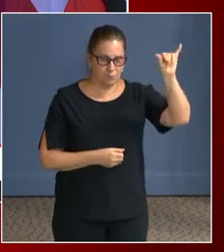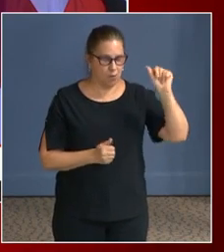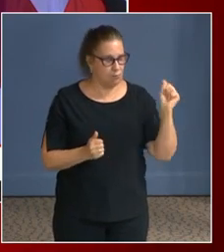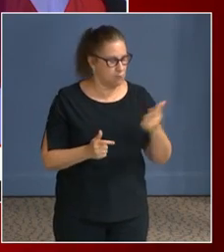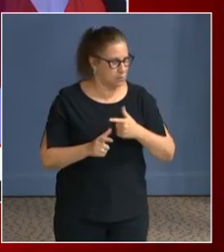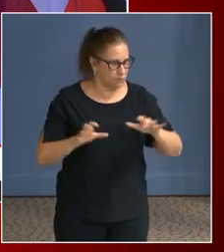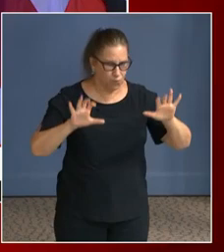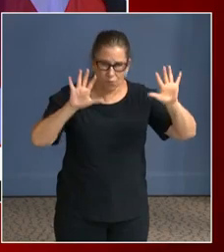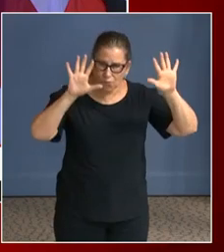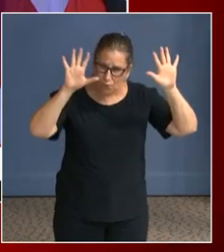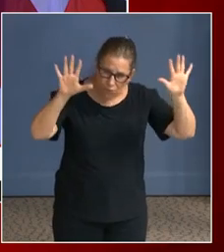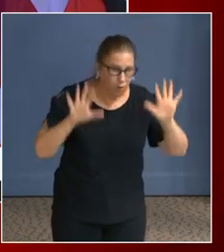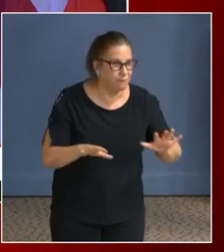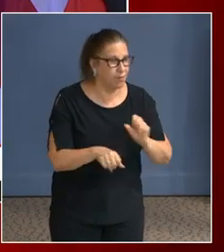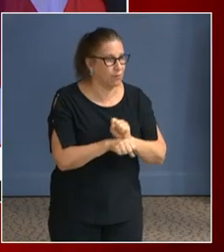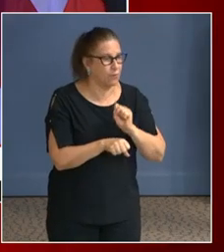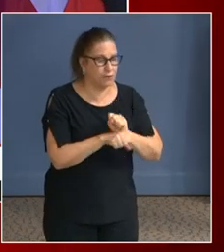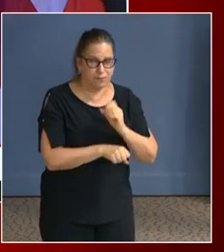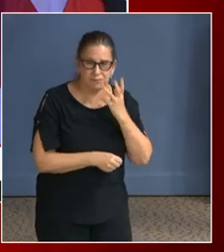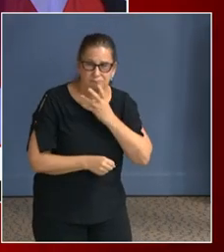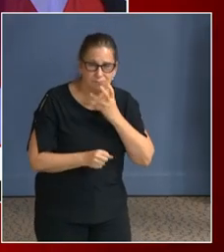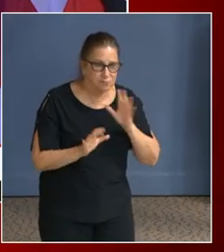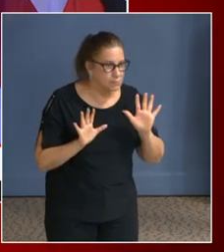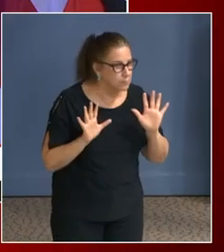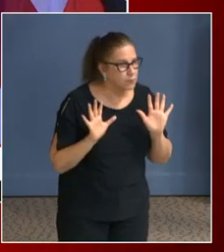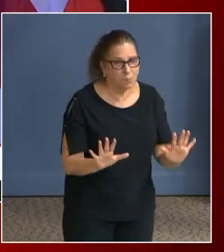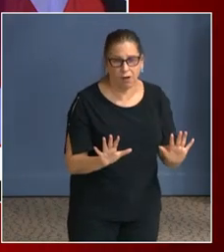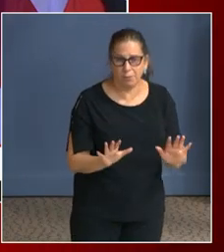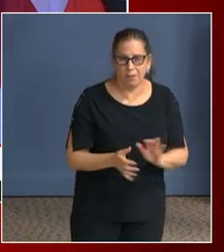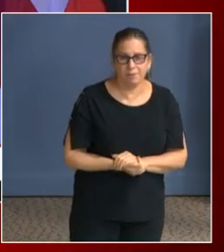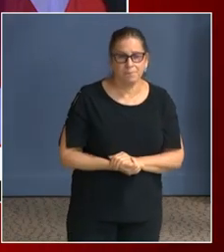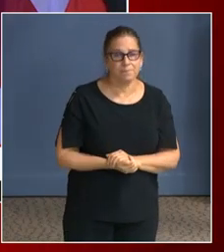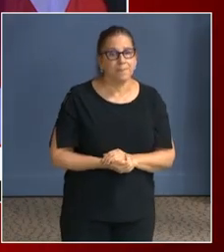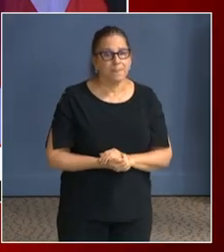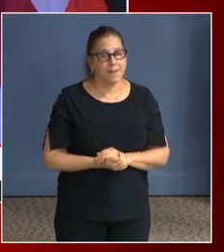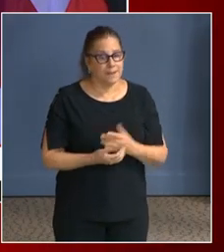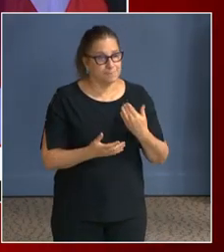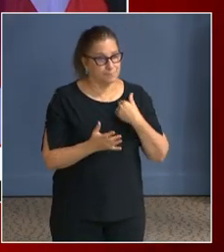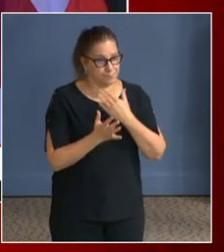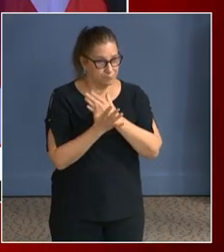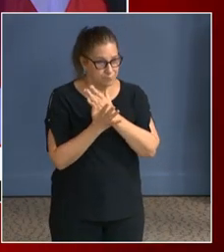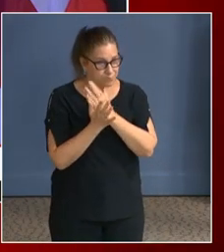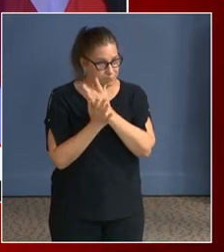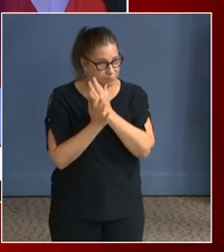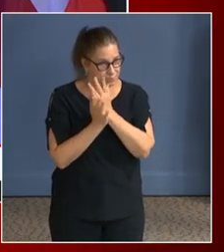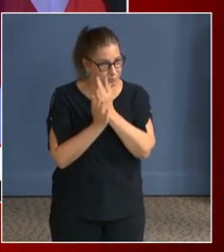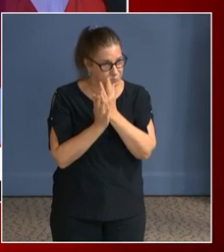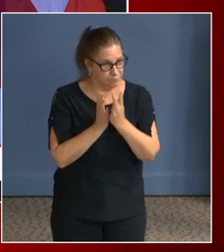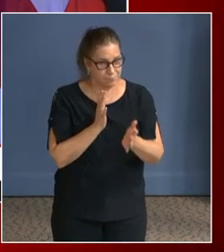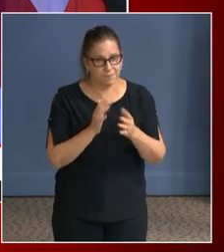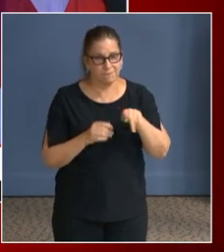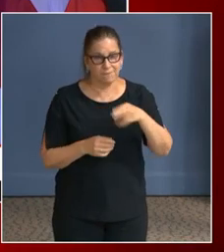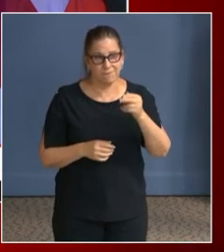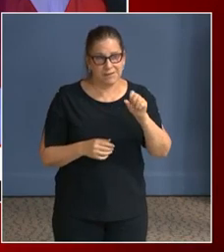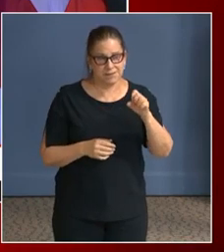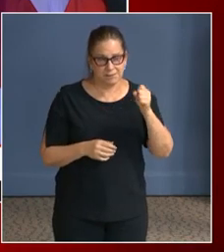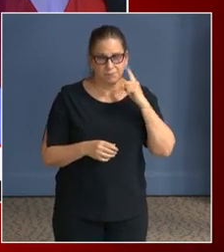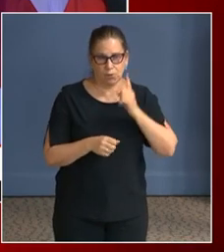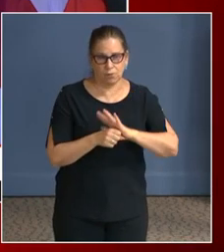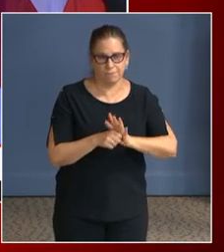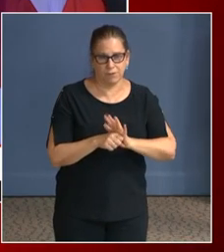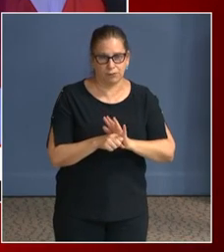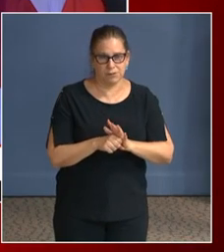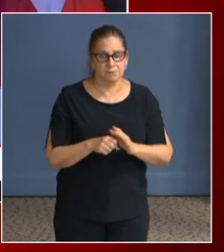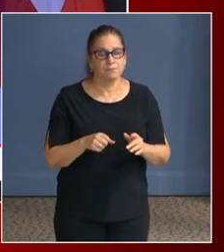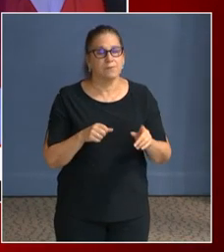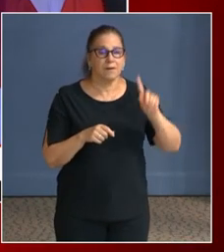in doing that. As we go through this pandemic, however, we know that more government services